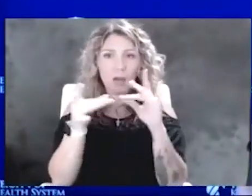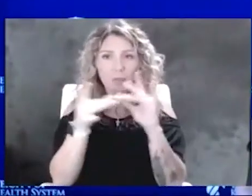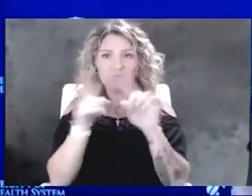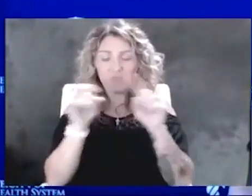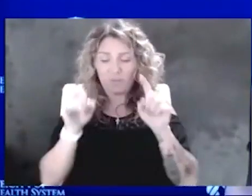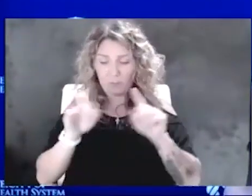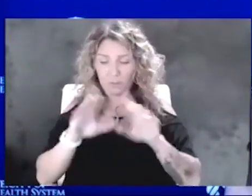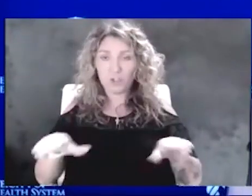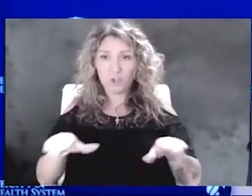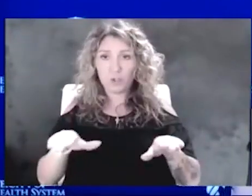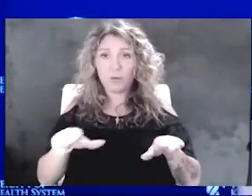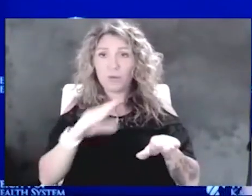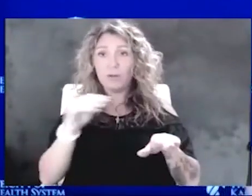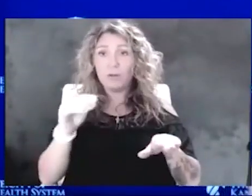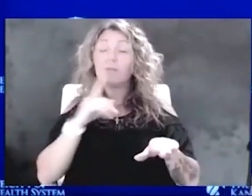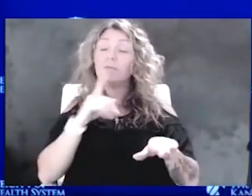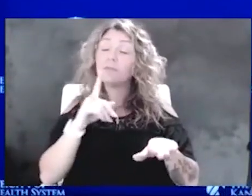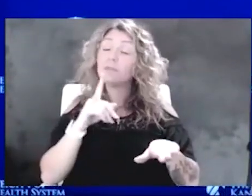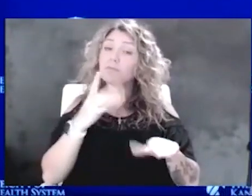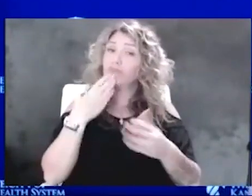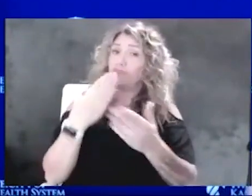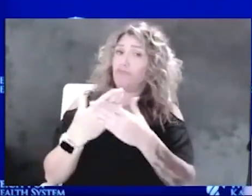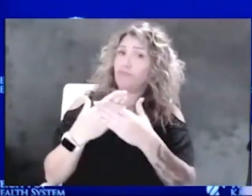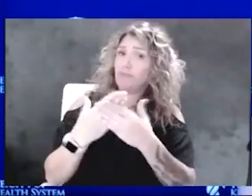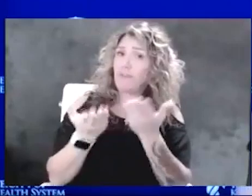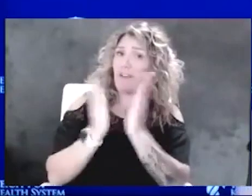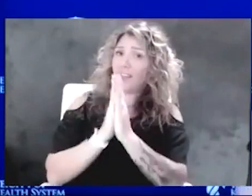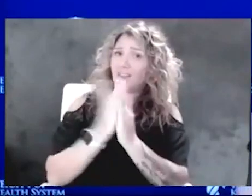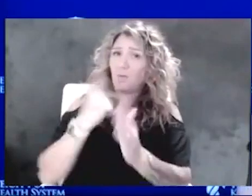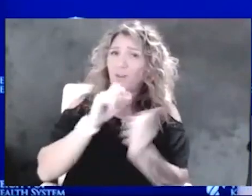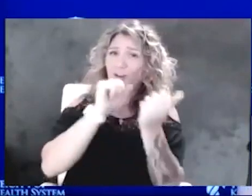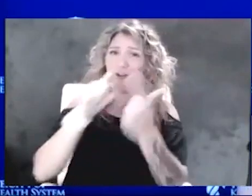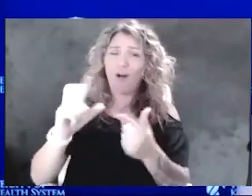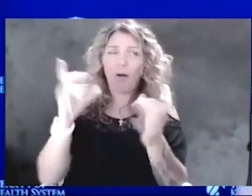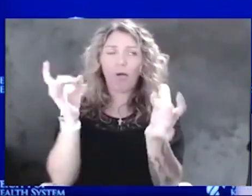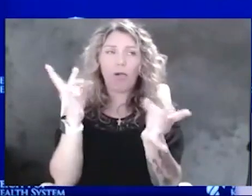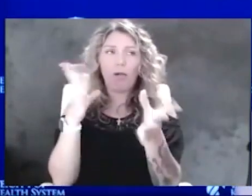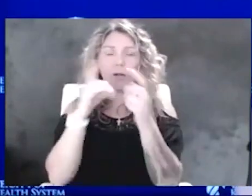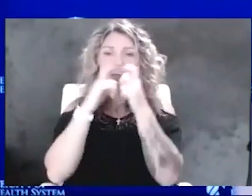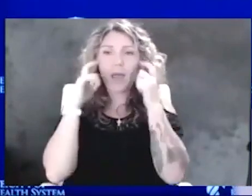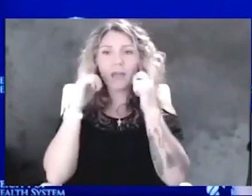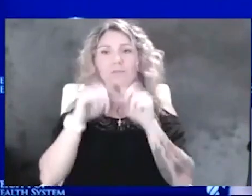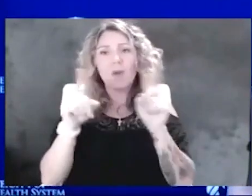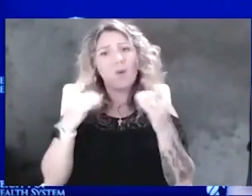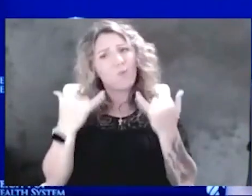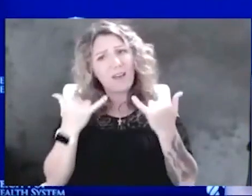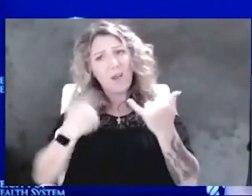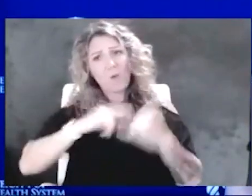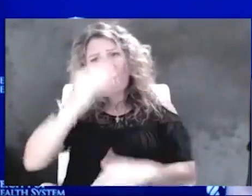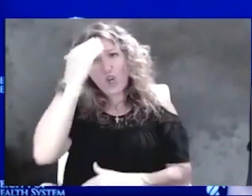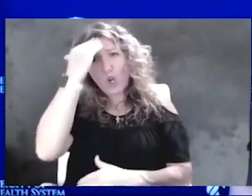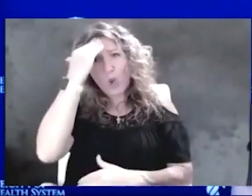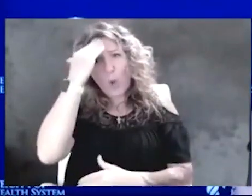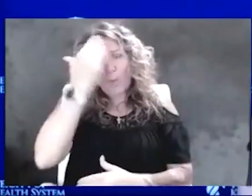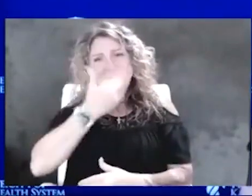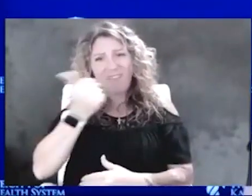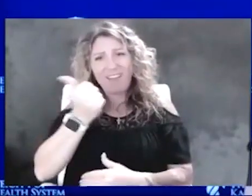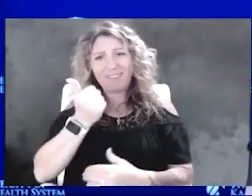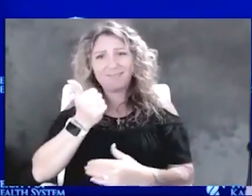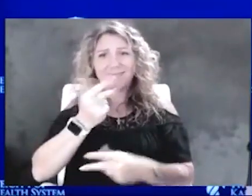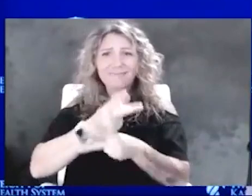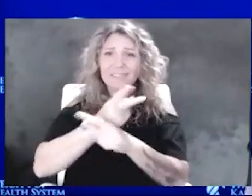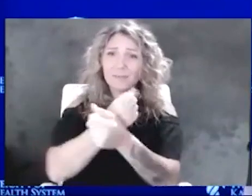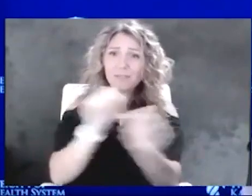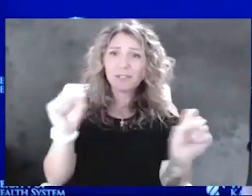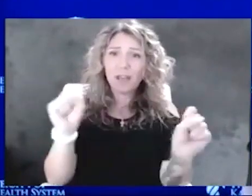for sure. I think we all hate wearing masks, but we know we have to do that at this point in time. We know it'll keep us safe. Being fully vaccinated